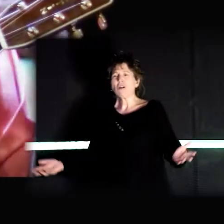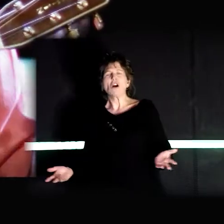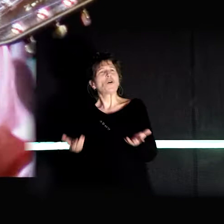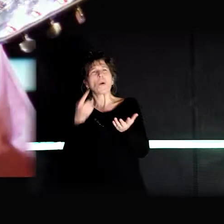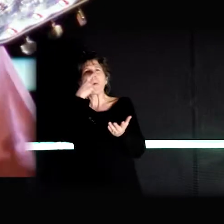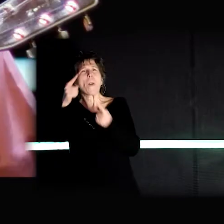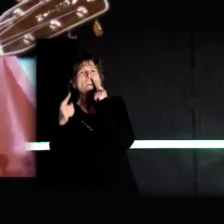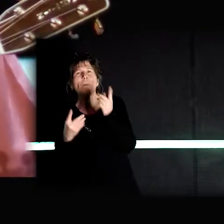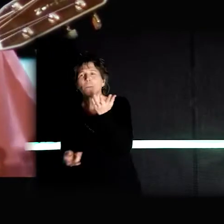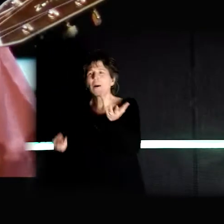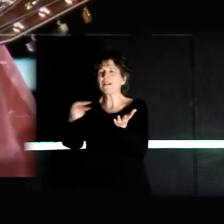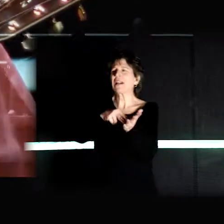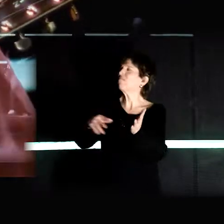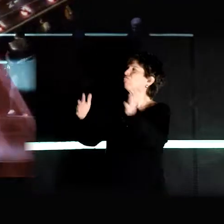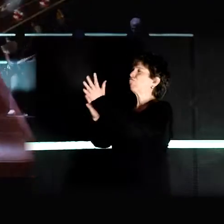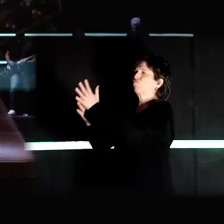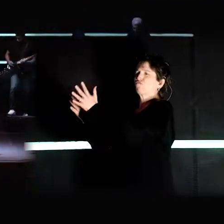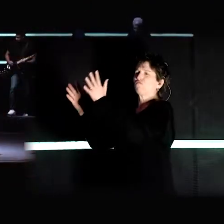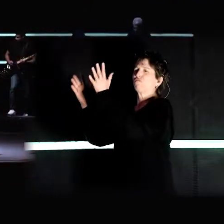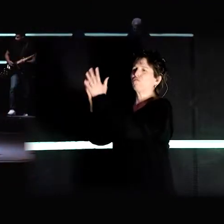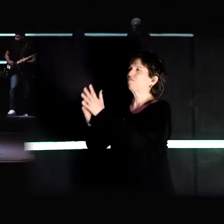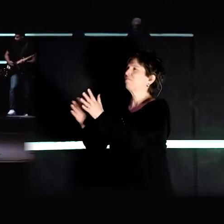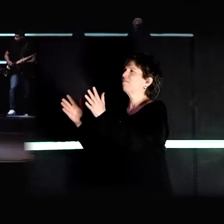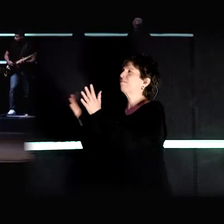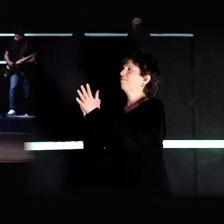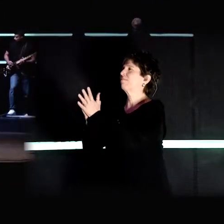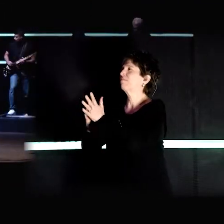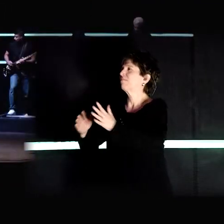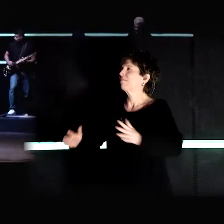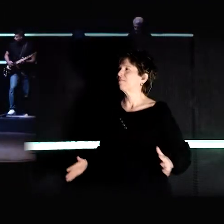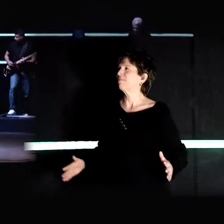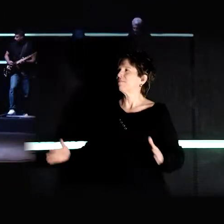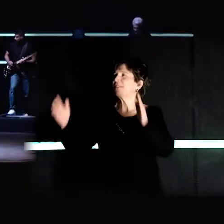join us in worshiping Him. We're so glad that you're joining us.